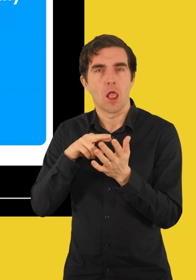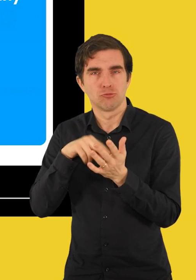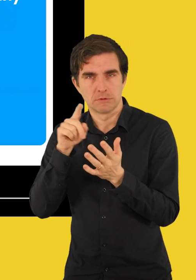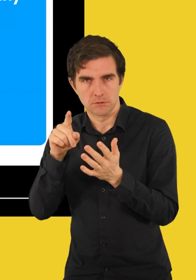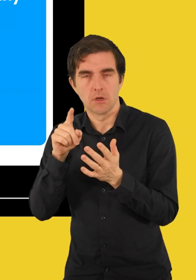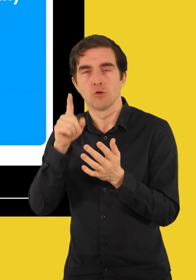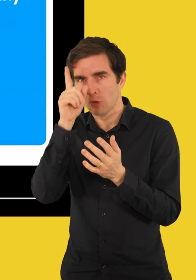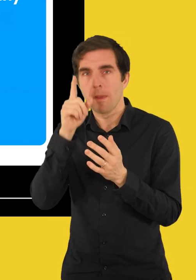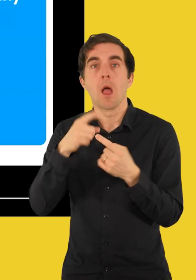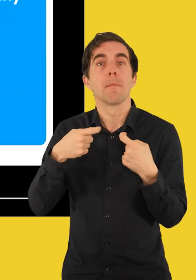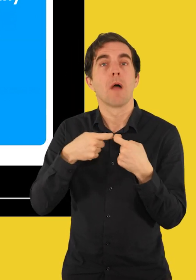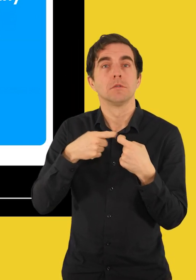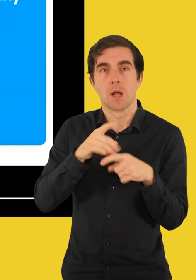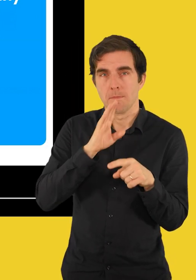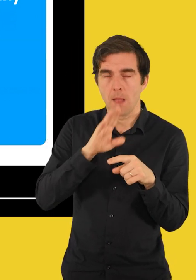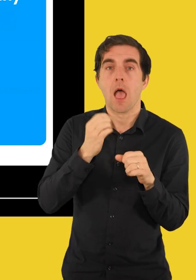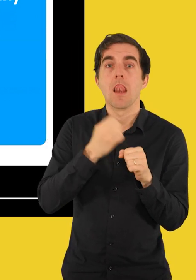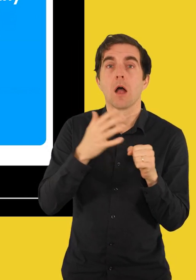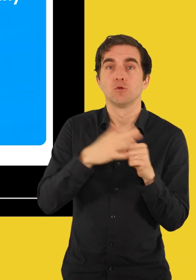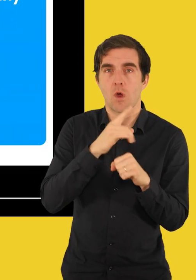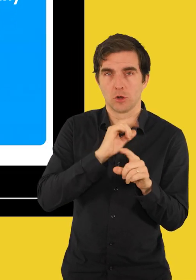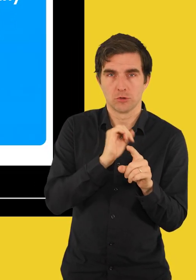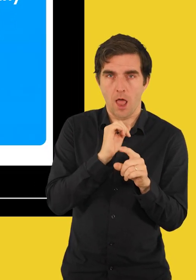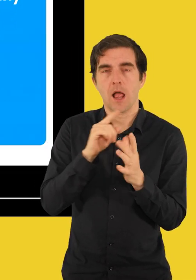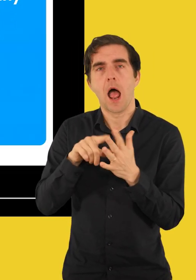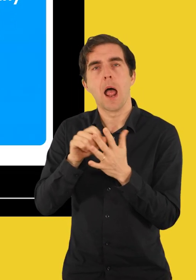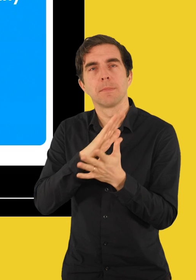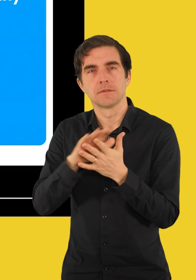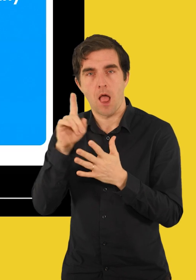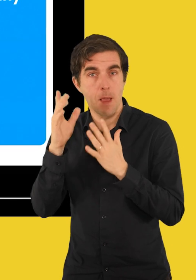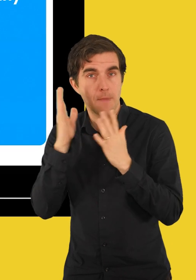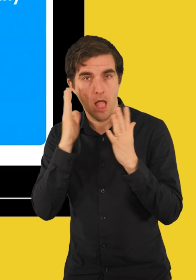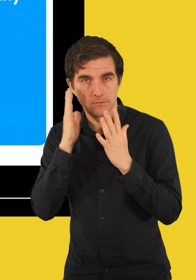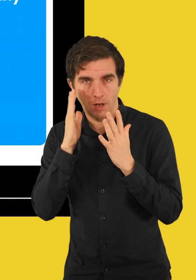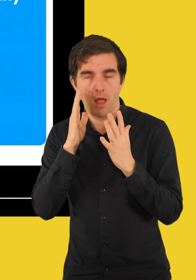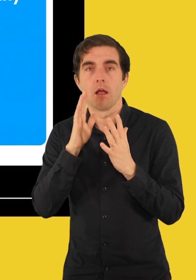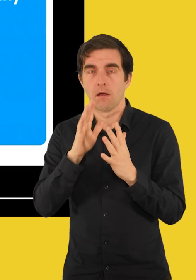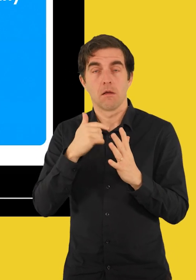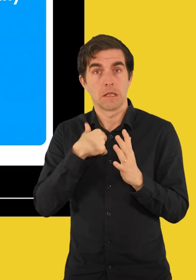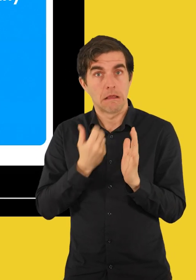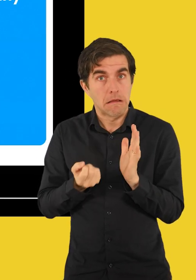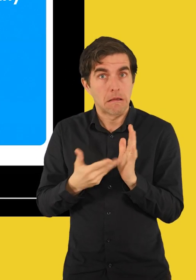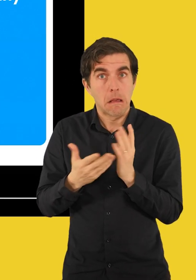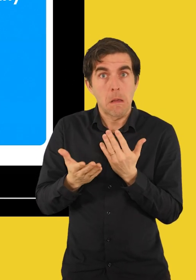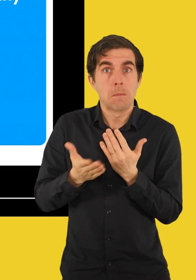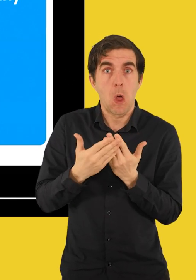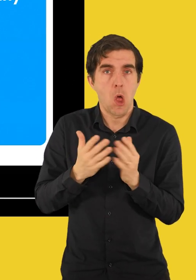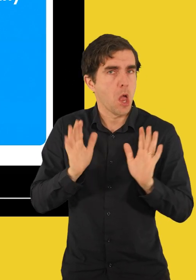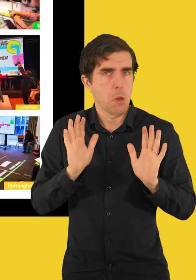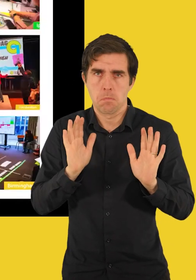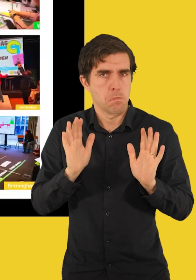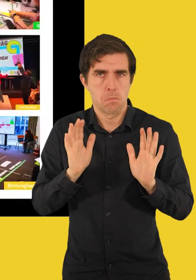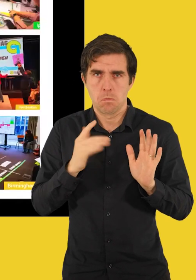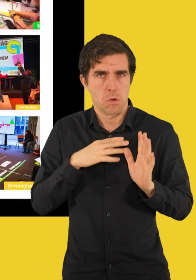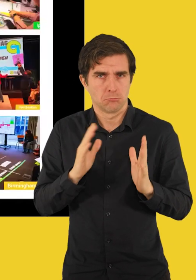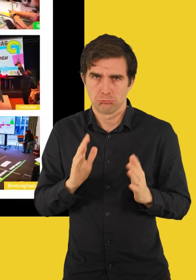Brussels in Belgium, Glasgow in Scotland, and Ipoh in Malaysia. And without any